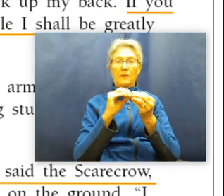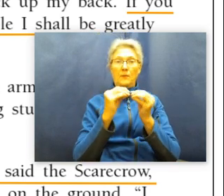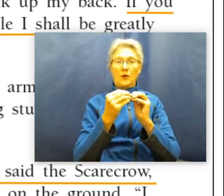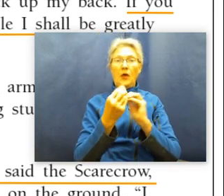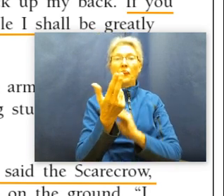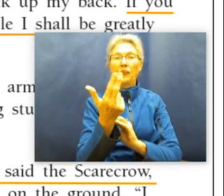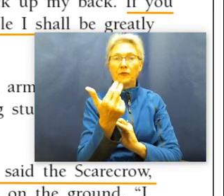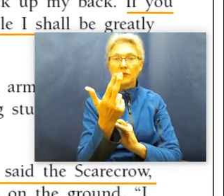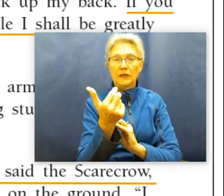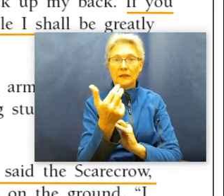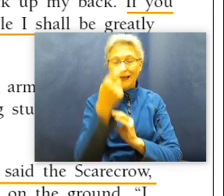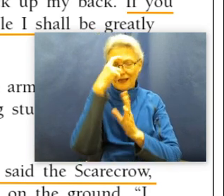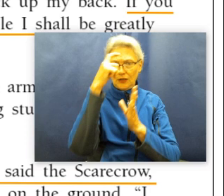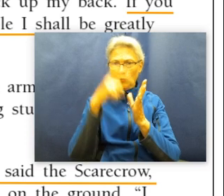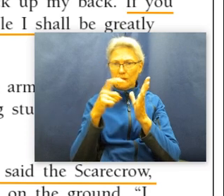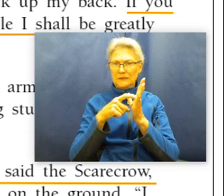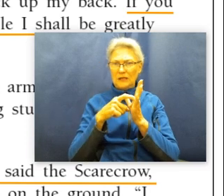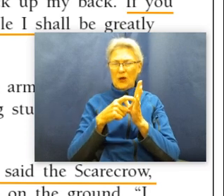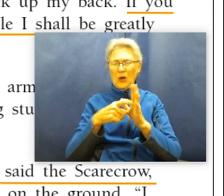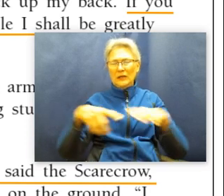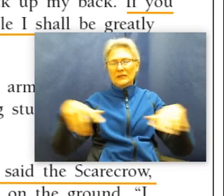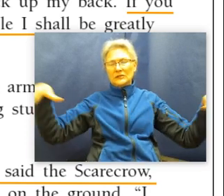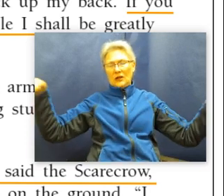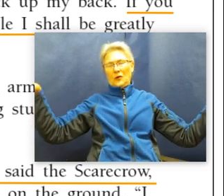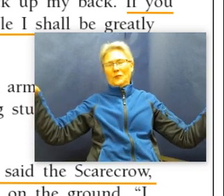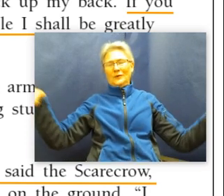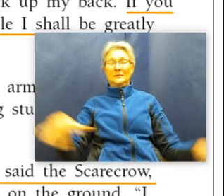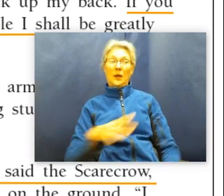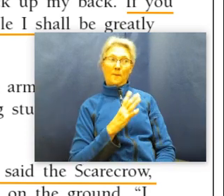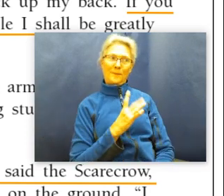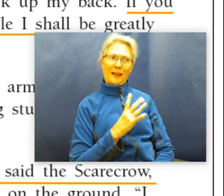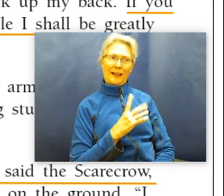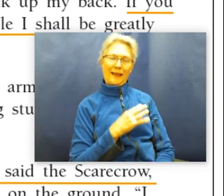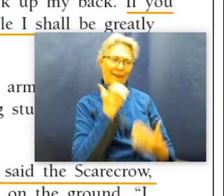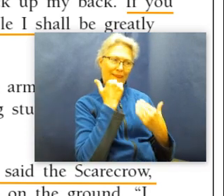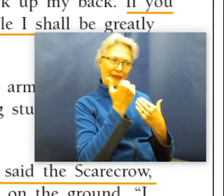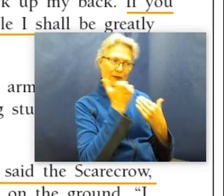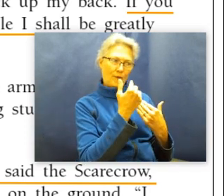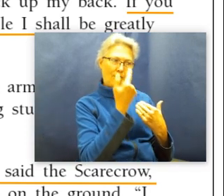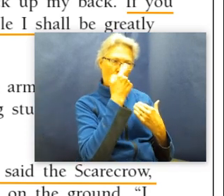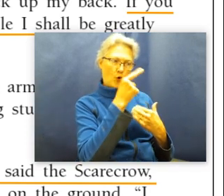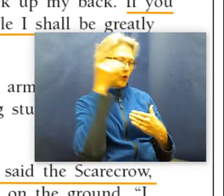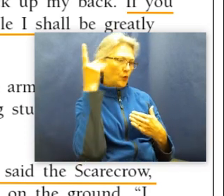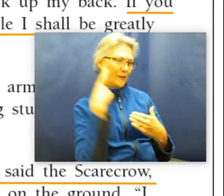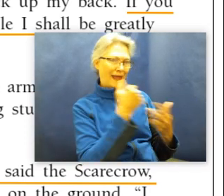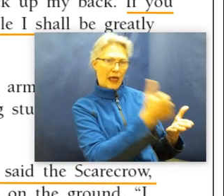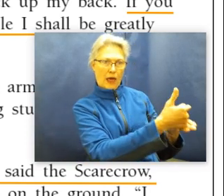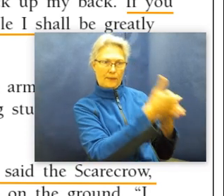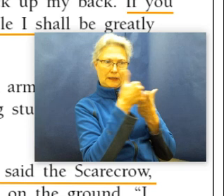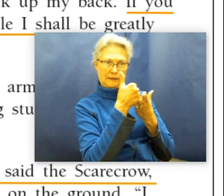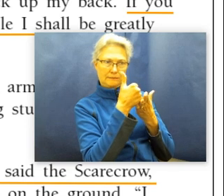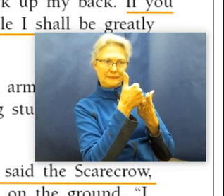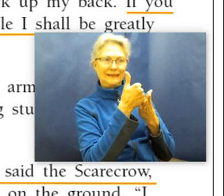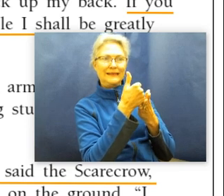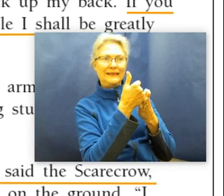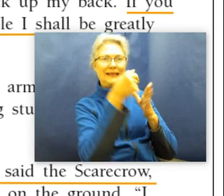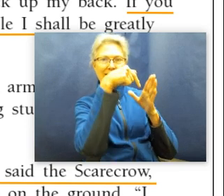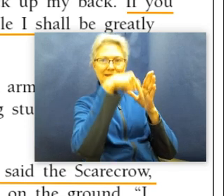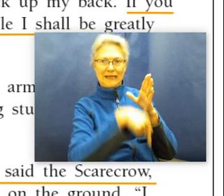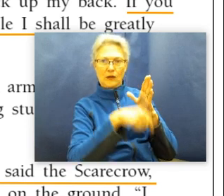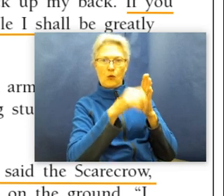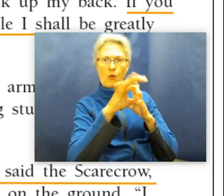noticed again how Scarecrow was super polite and thankful for Dorothy helping him down. So again, I jotted that down